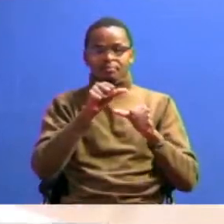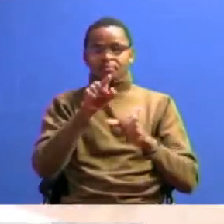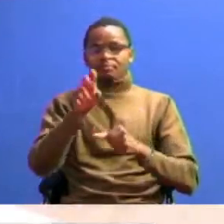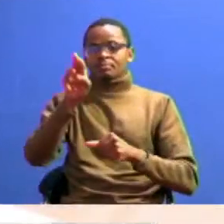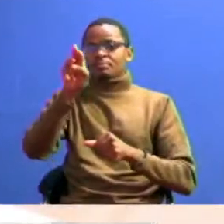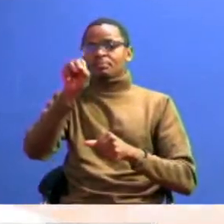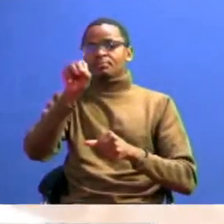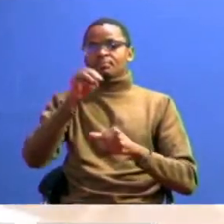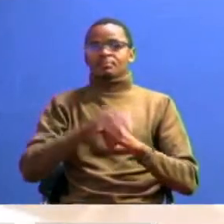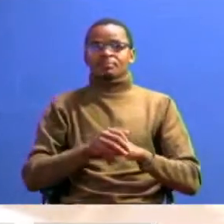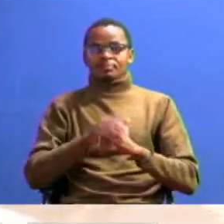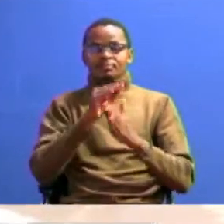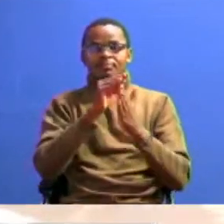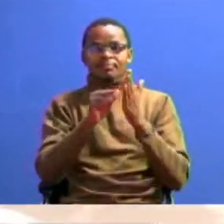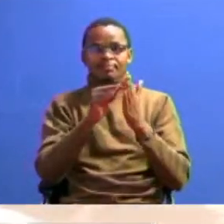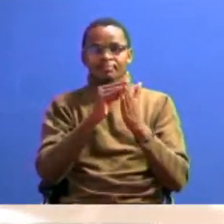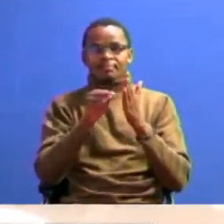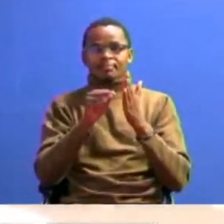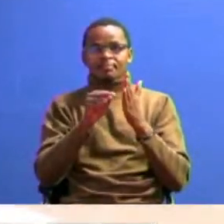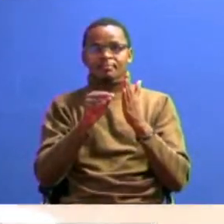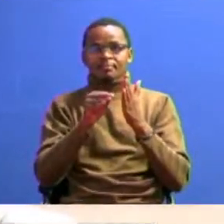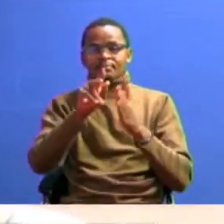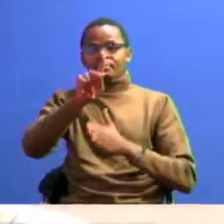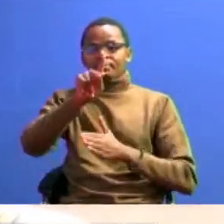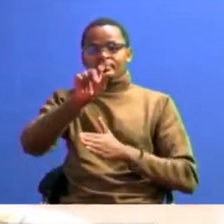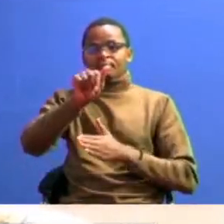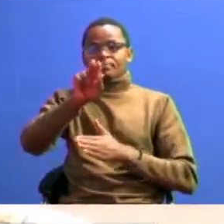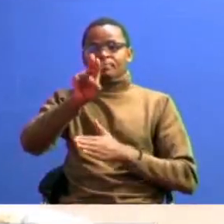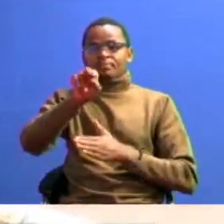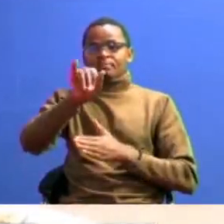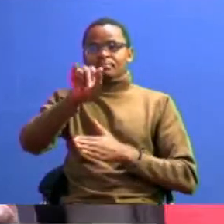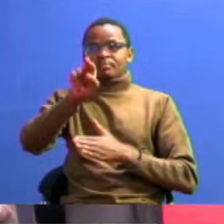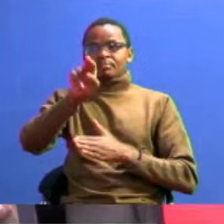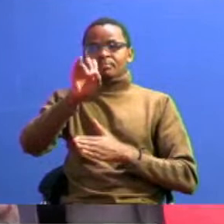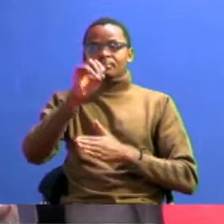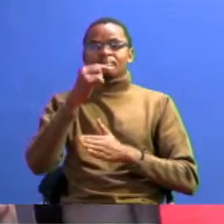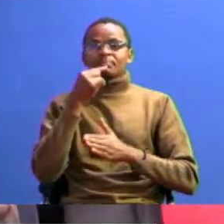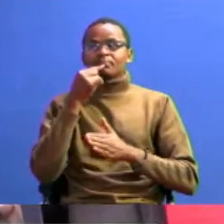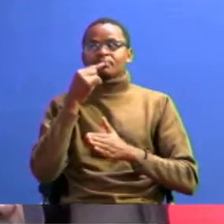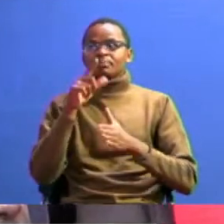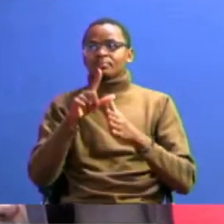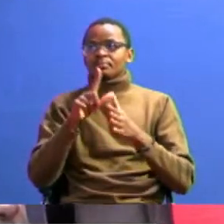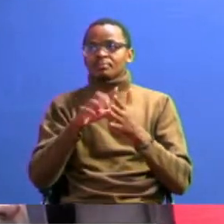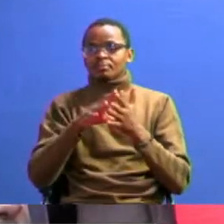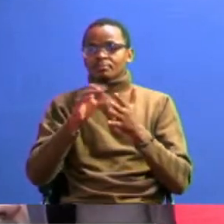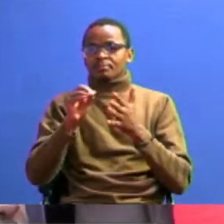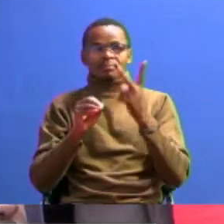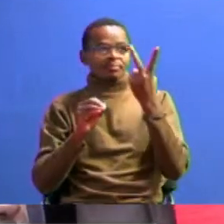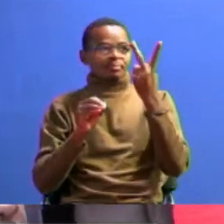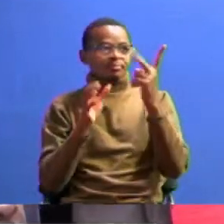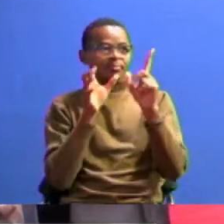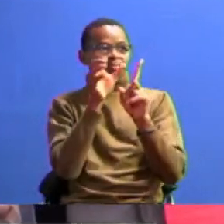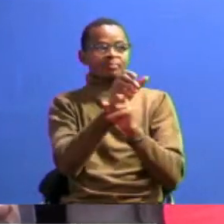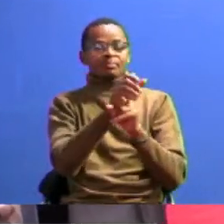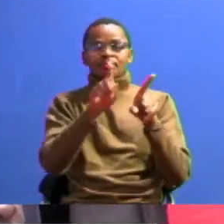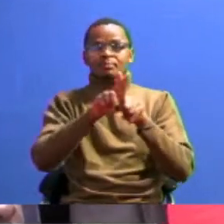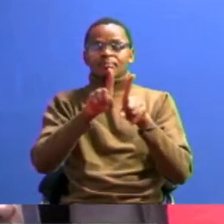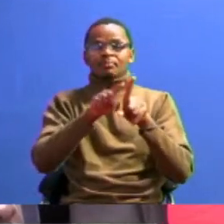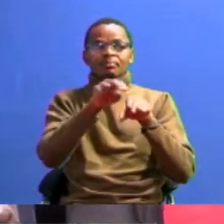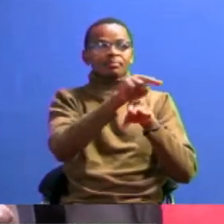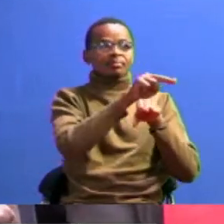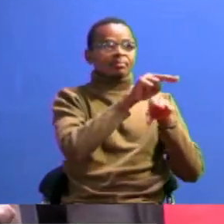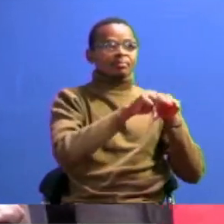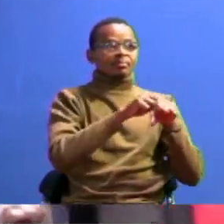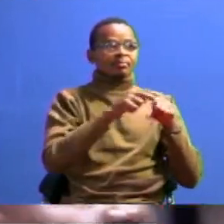them. Addressing a press briefing, the Kanini Kega-led faction saying that the step to remove the two has been achieved after the National